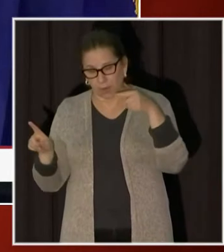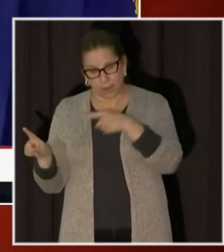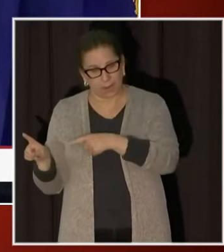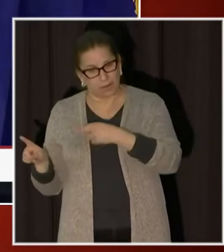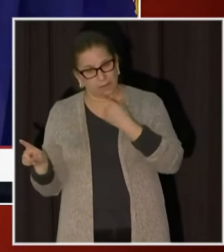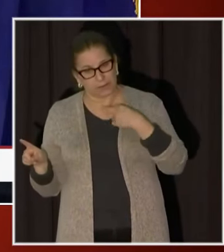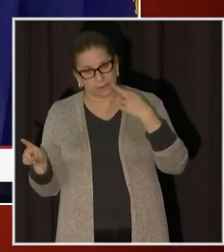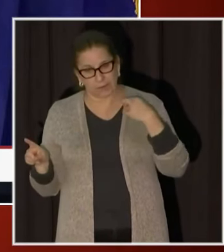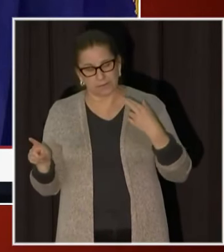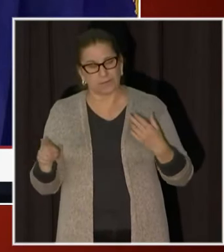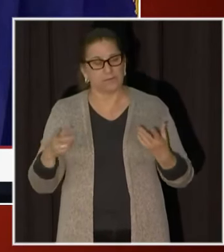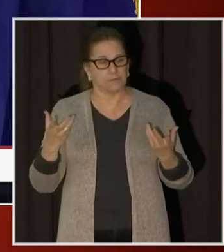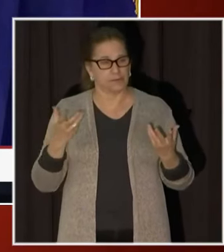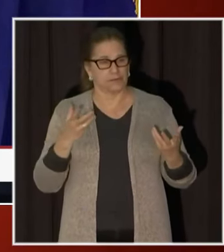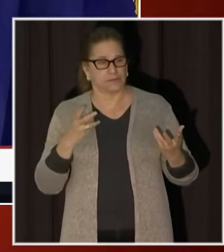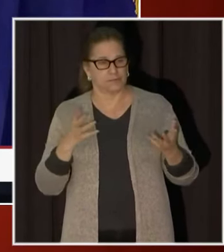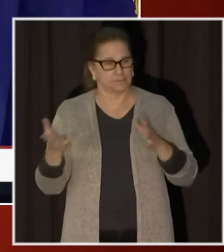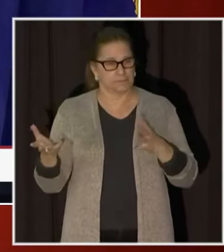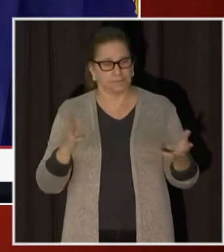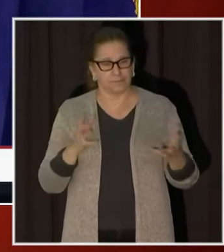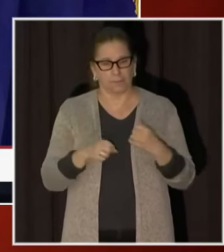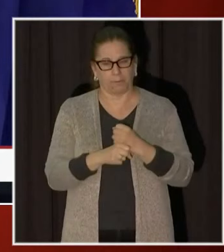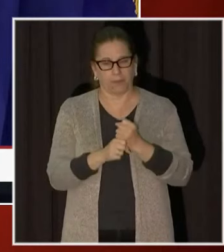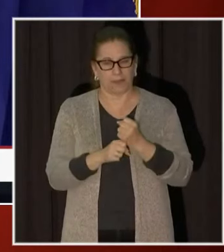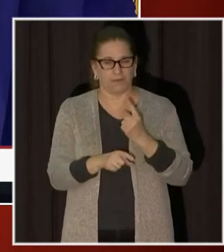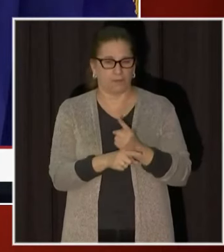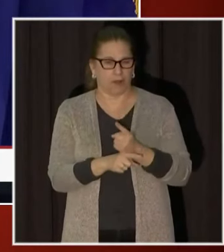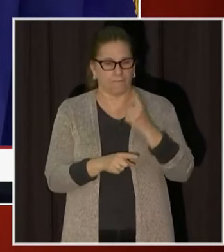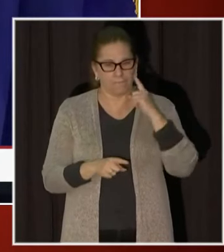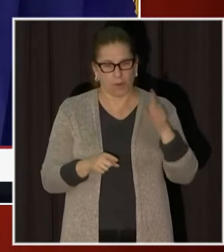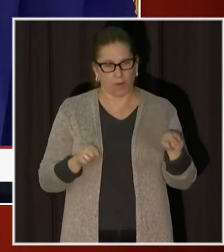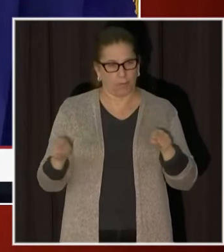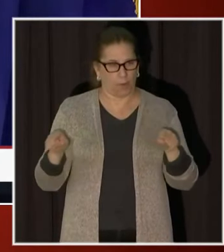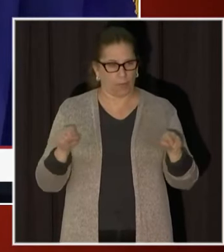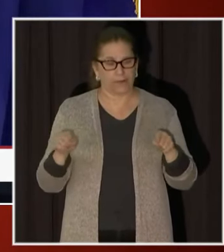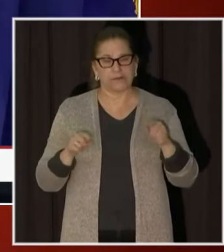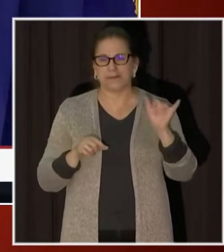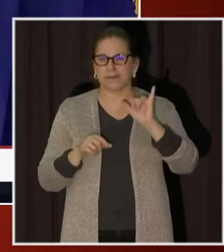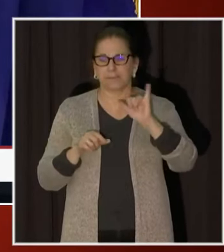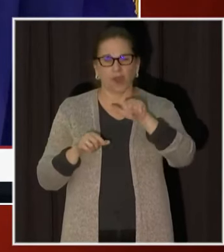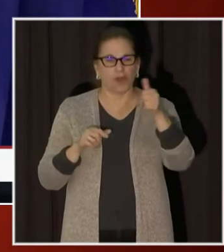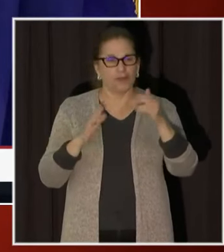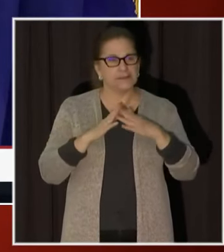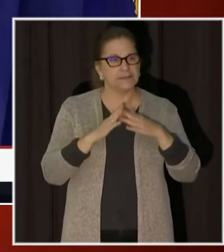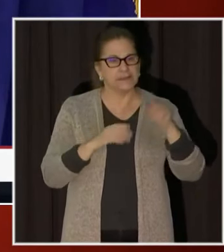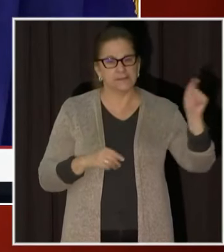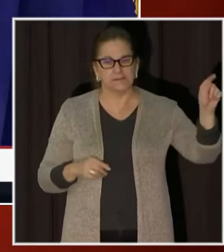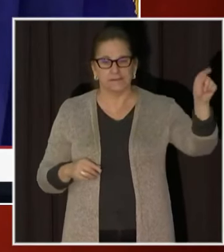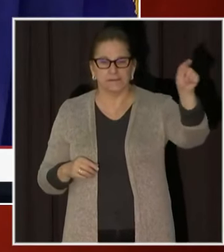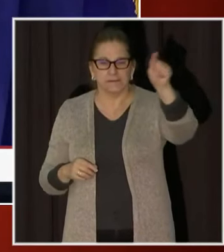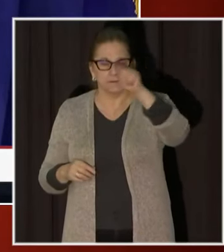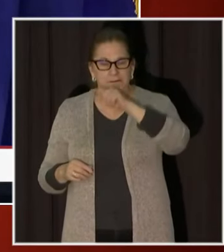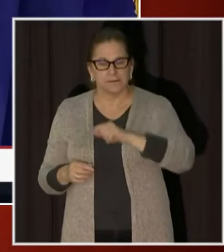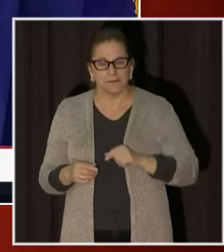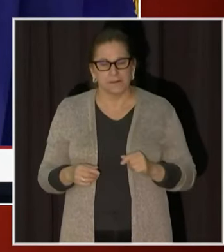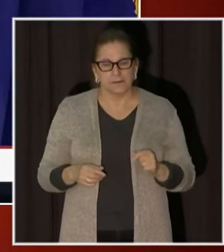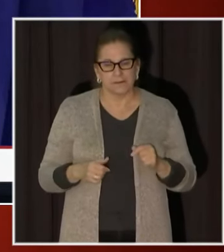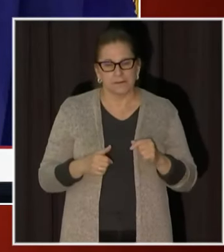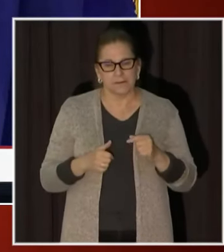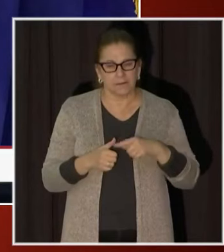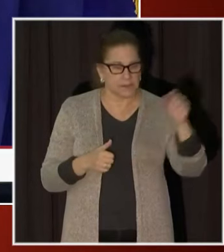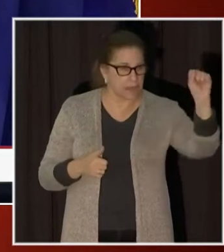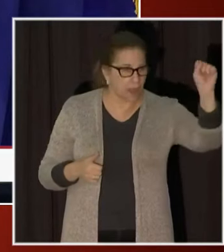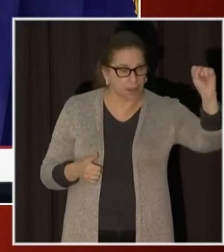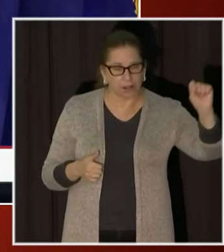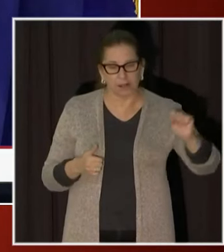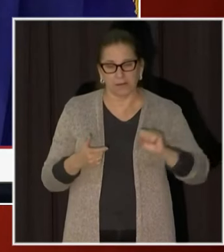restaurants. So this has been adopted in other cities. I mentioned San Francisco and Seattle, but I believe there are more than that, and it's